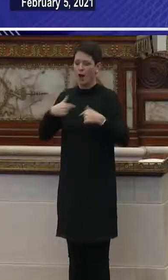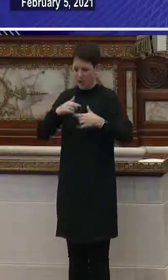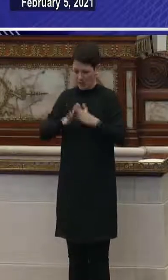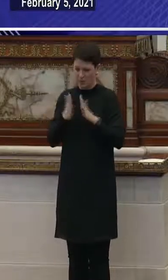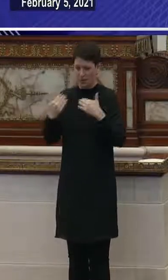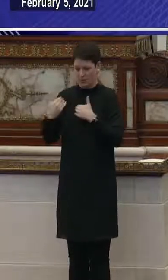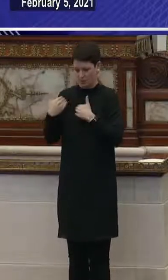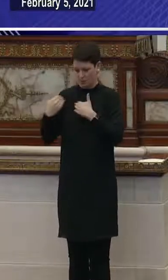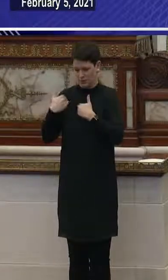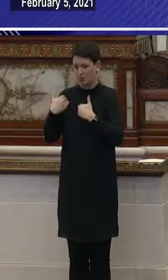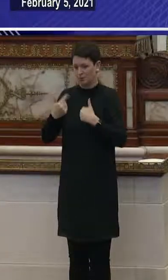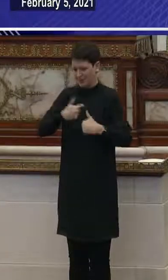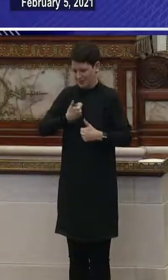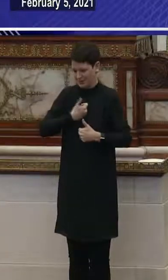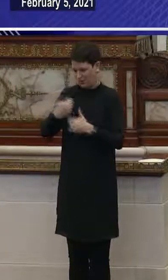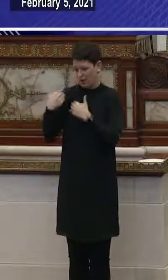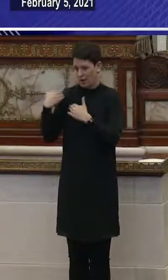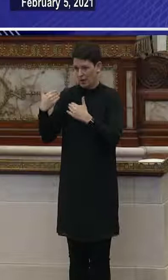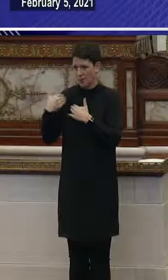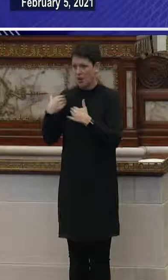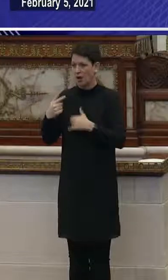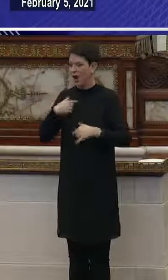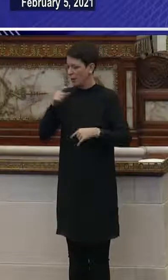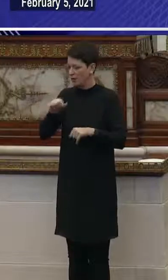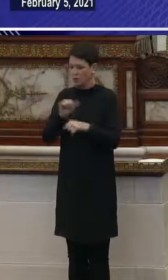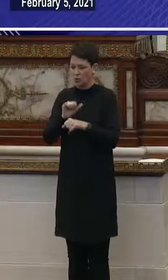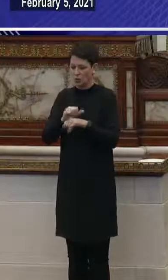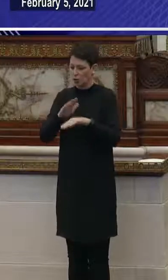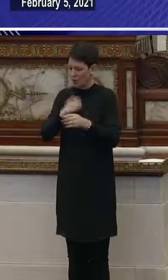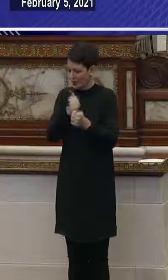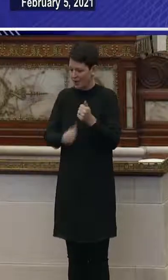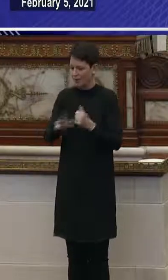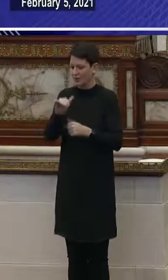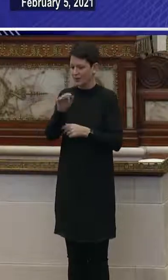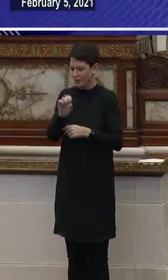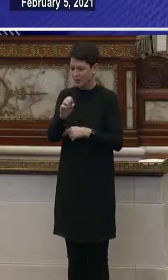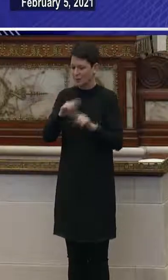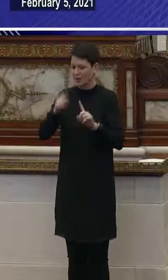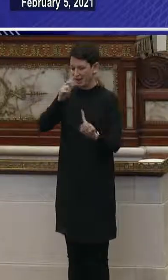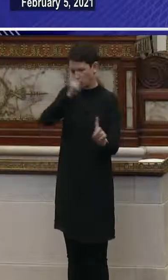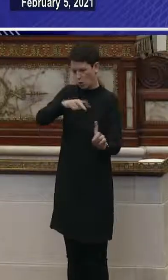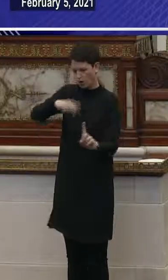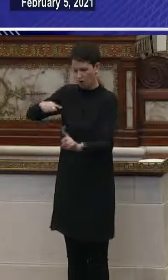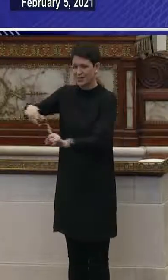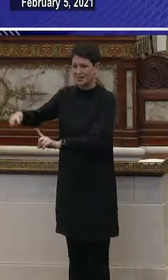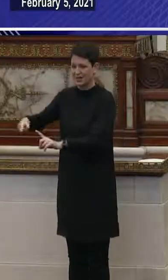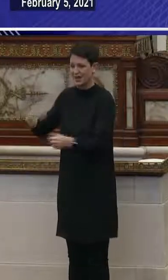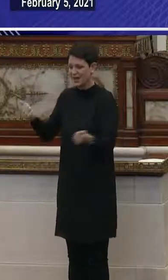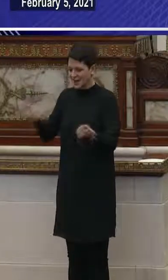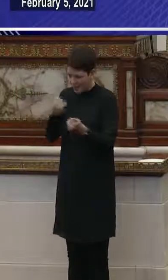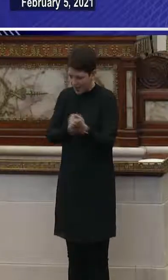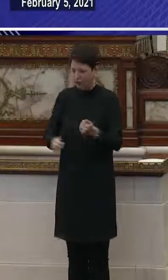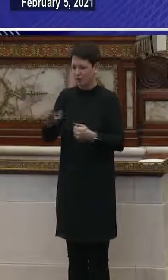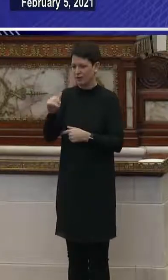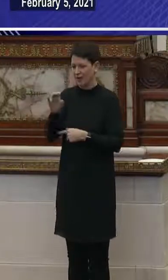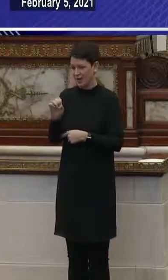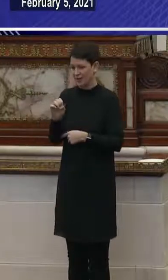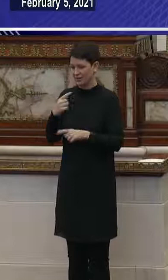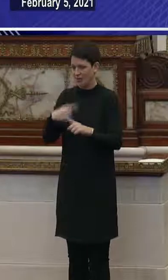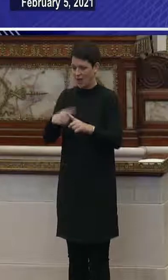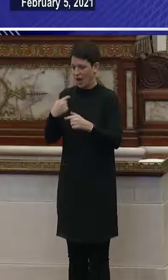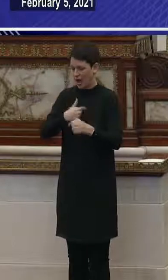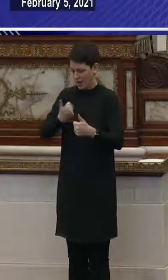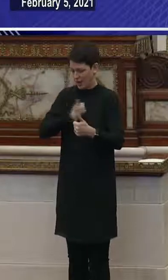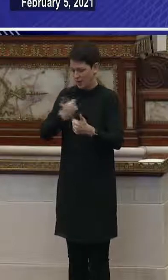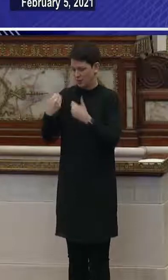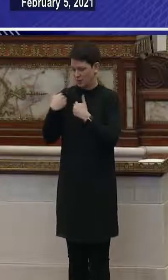I'm liable. I don't have to work on every case, but I have to oversee every case. I'm